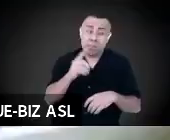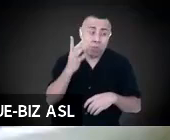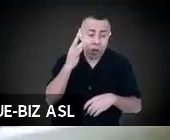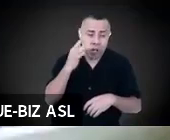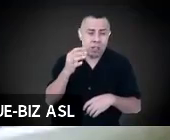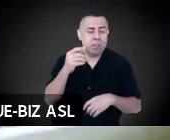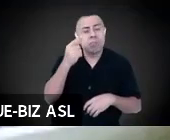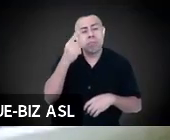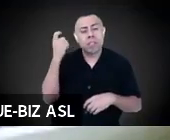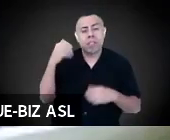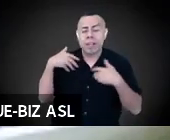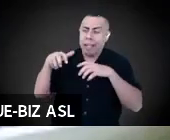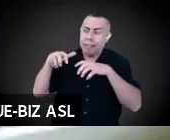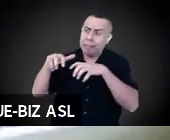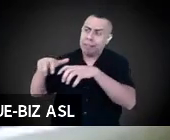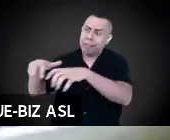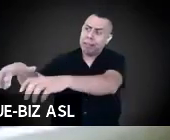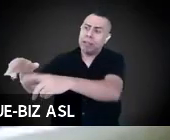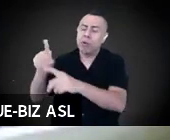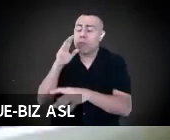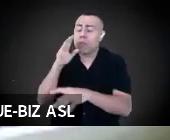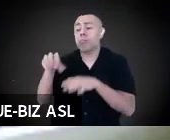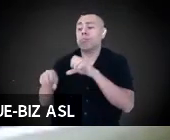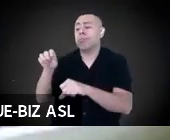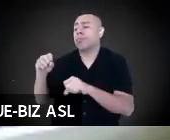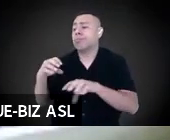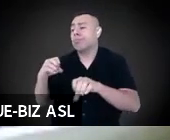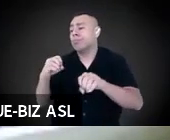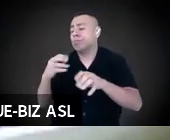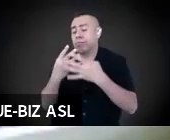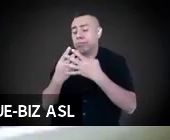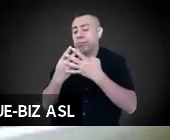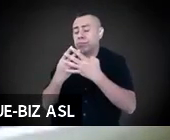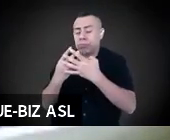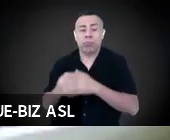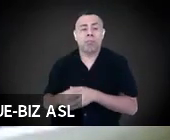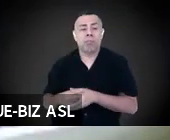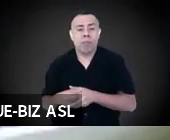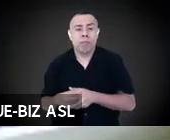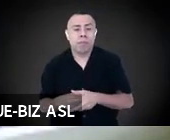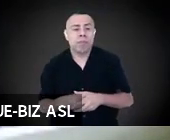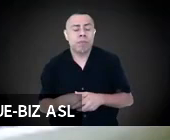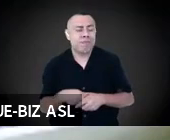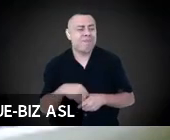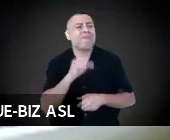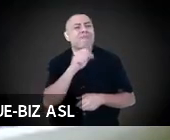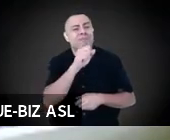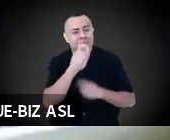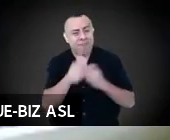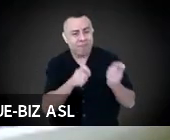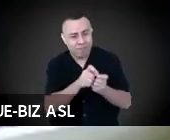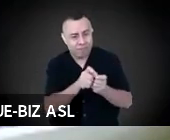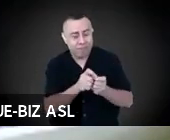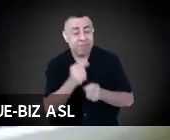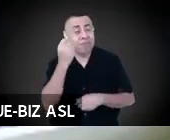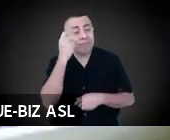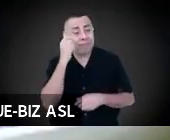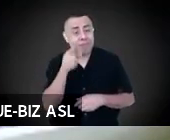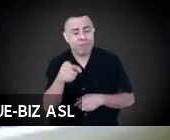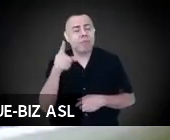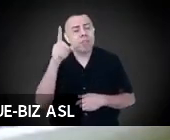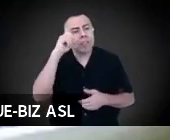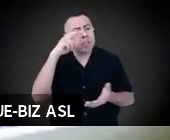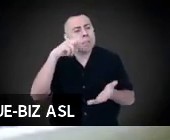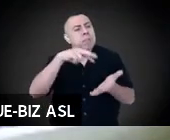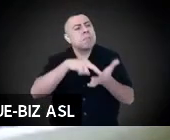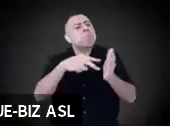Exactly. It's purposely done by politicians because this is how they get reelected. We're getting criminals